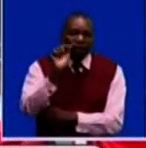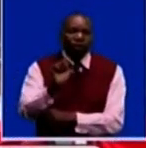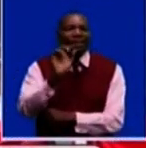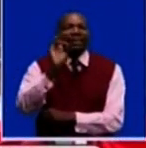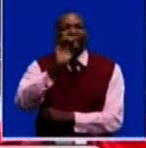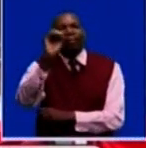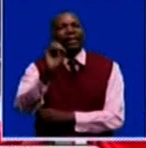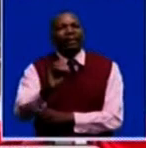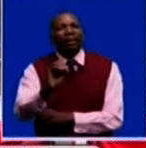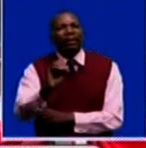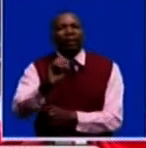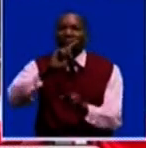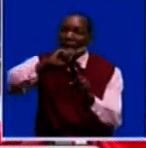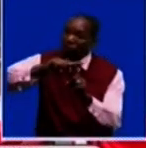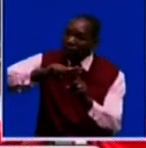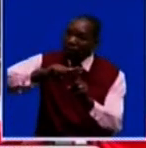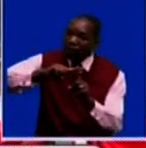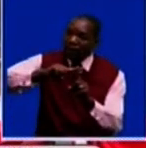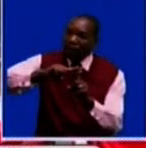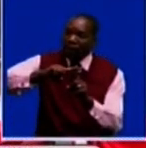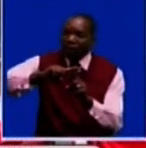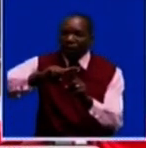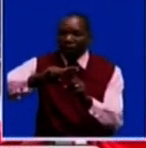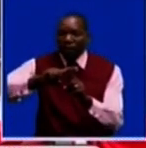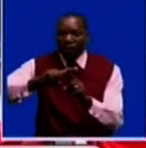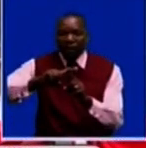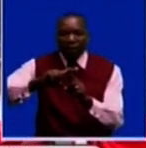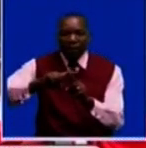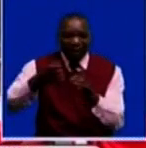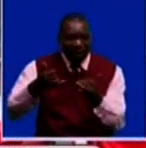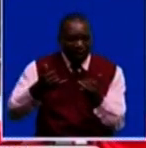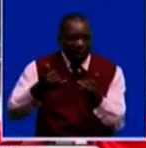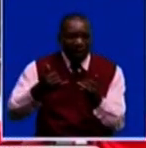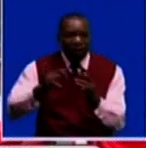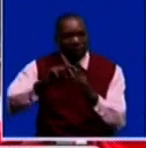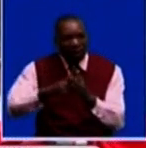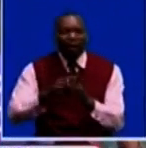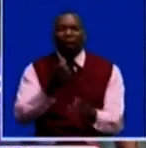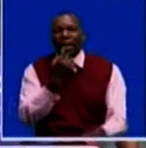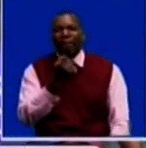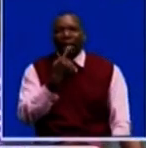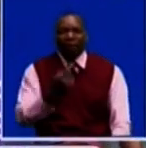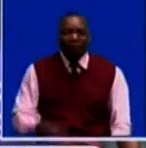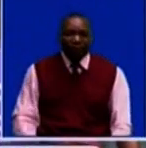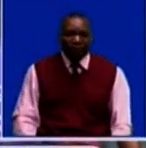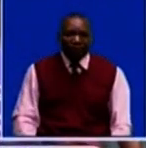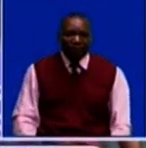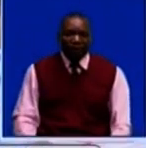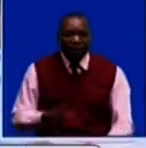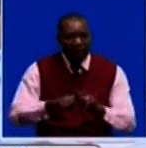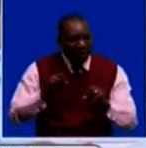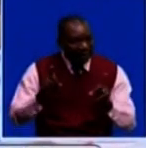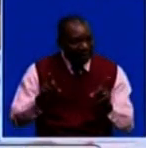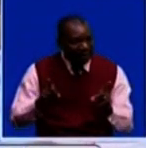6.7% tested post and were immediately initiated on treatment. However,